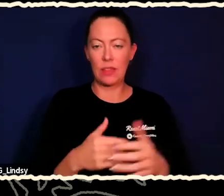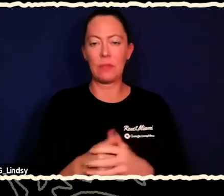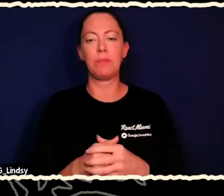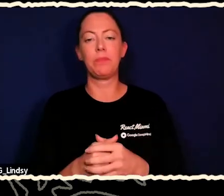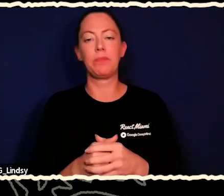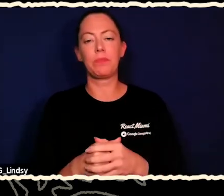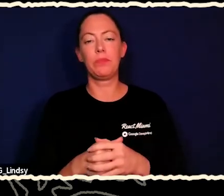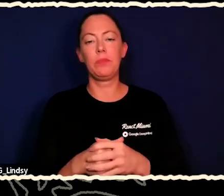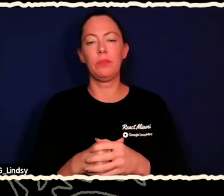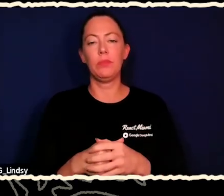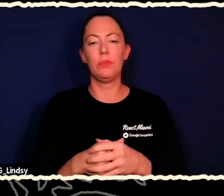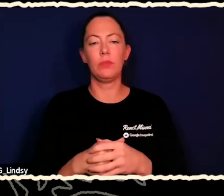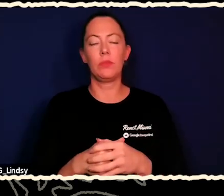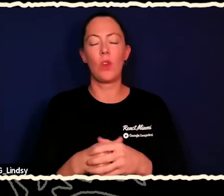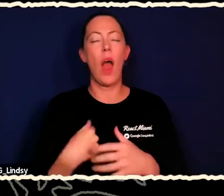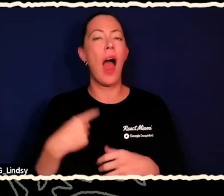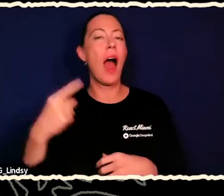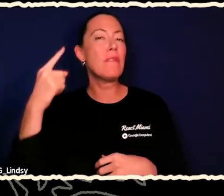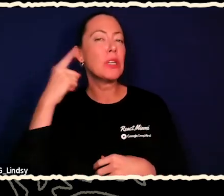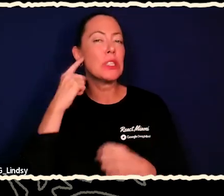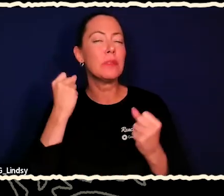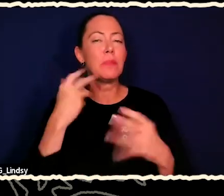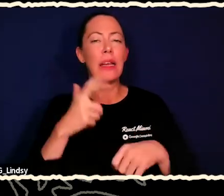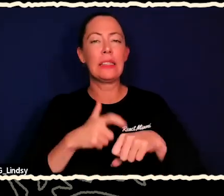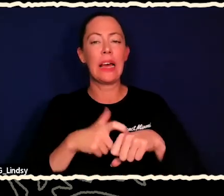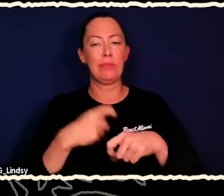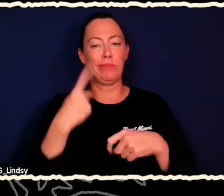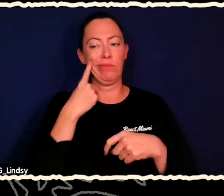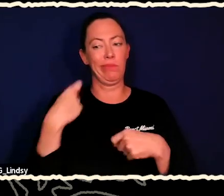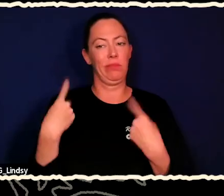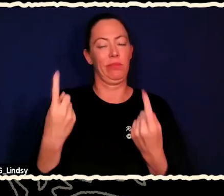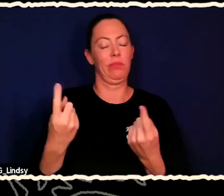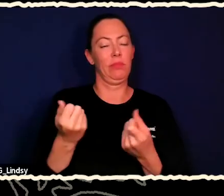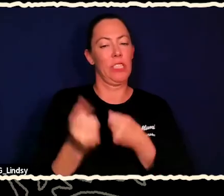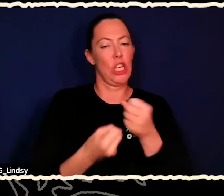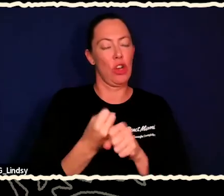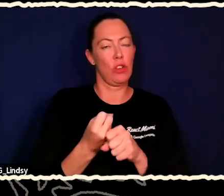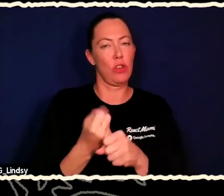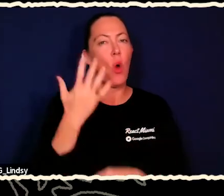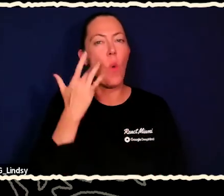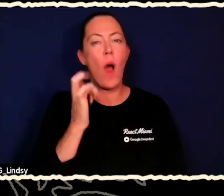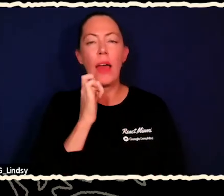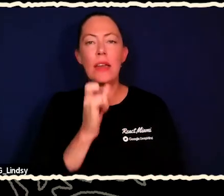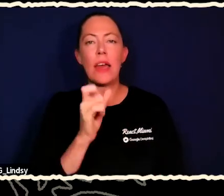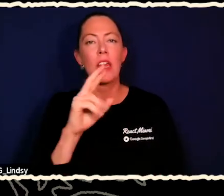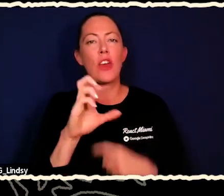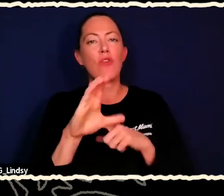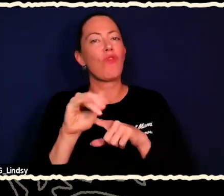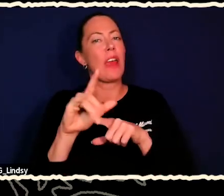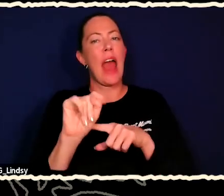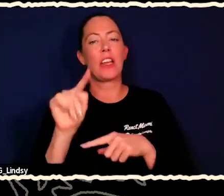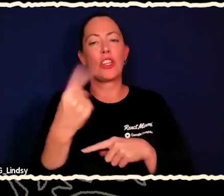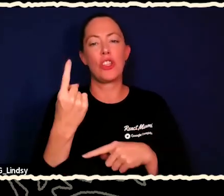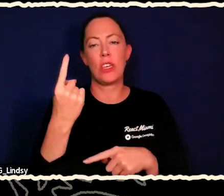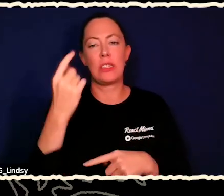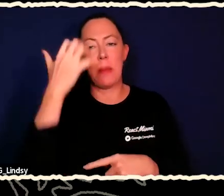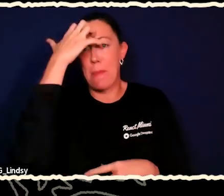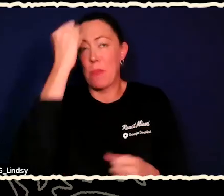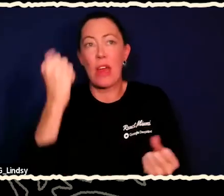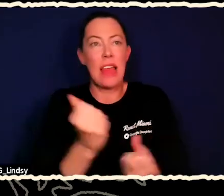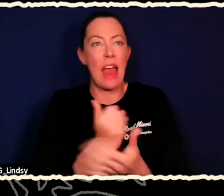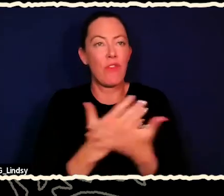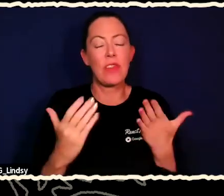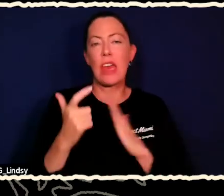So I've heard so many times over the years, like, why doesn't React just memoize everything by default? Why isn't this built